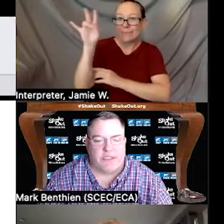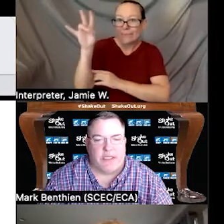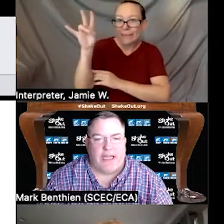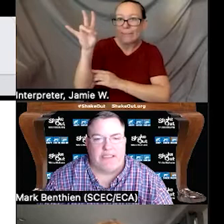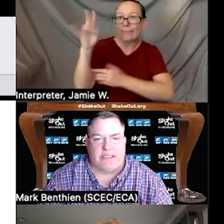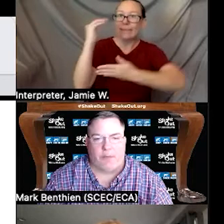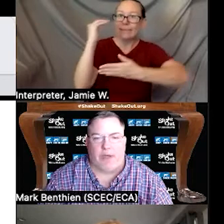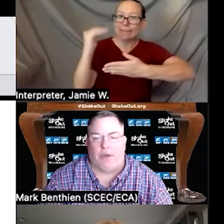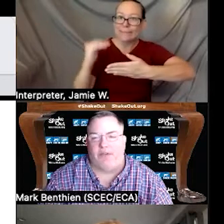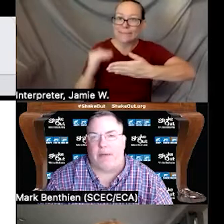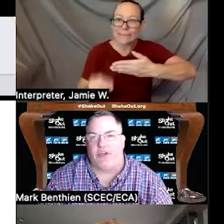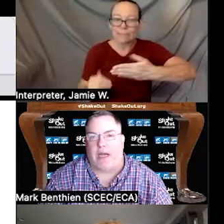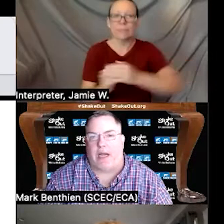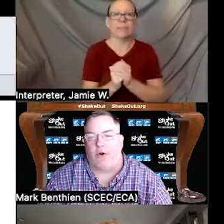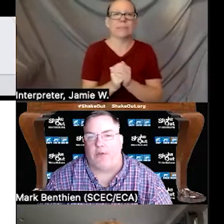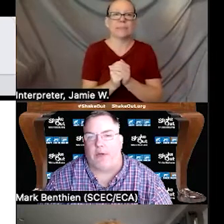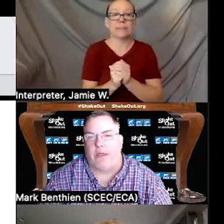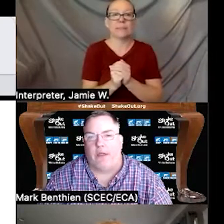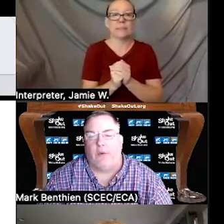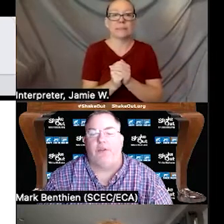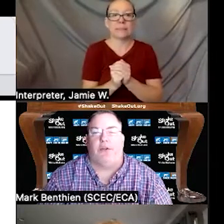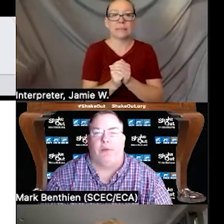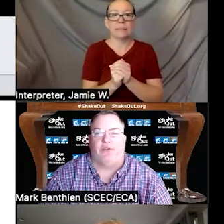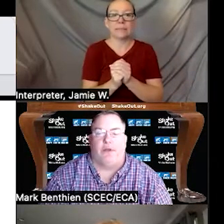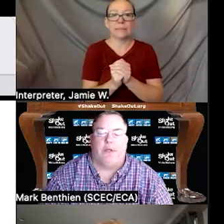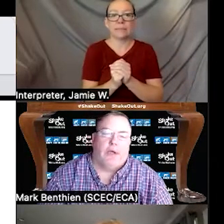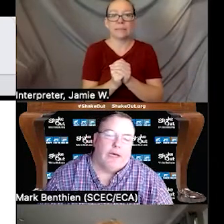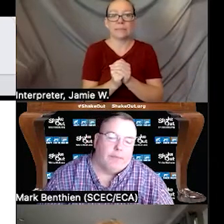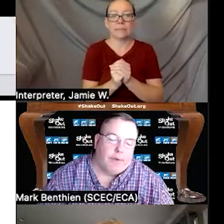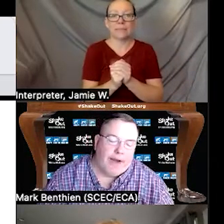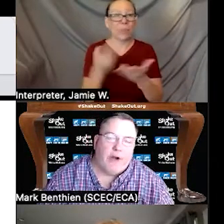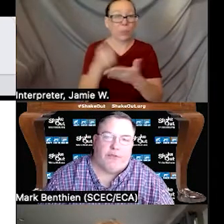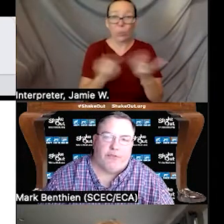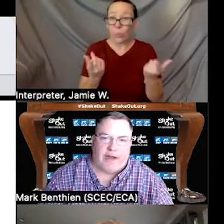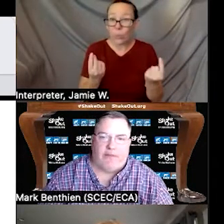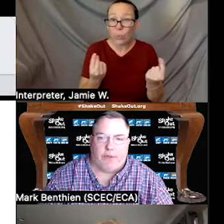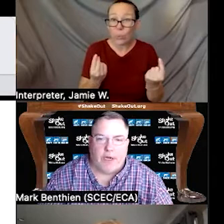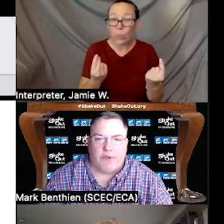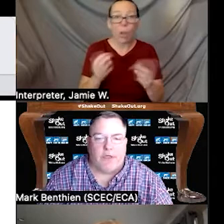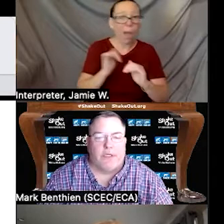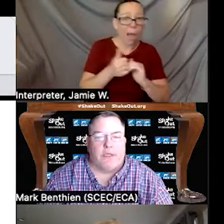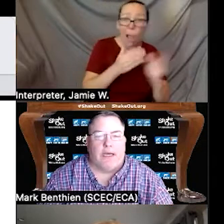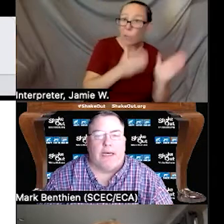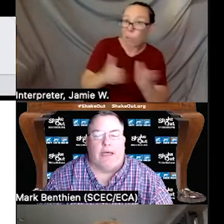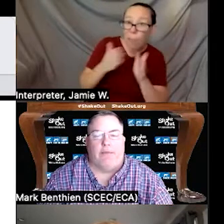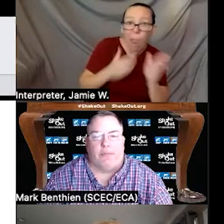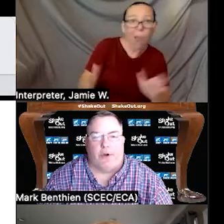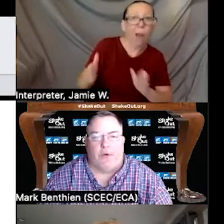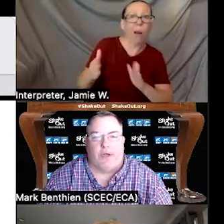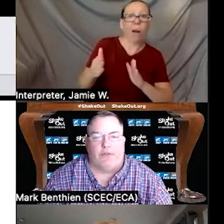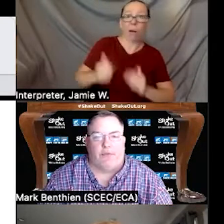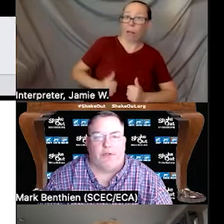terremotos.org/dialysis as a somewhat one-stop shop for earthquake, what to do to be prepared to survive and recover